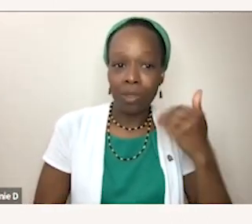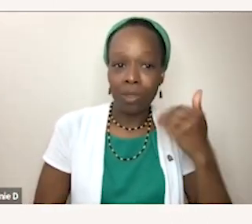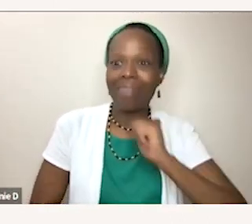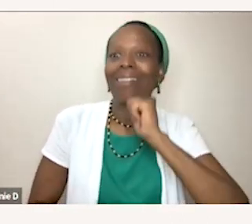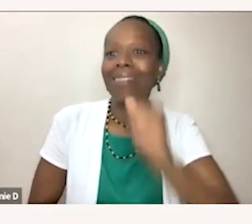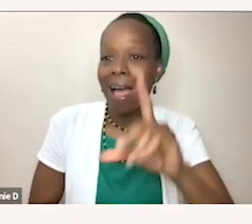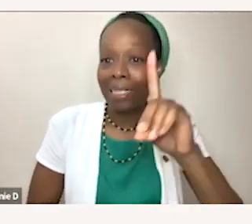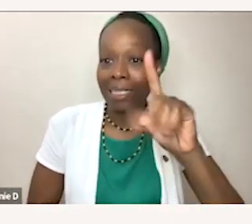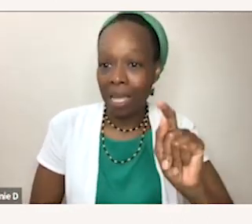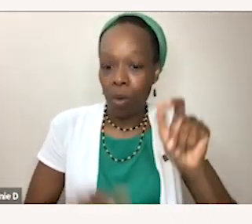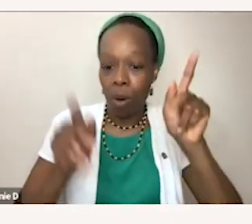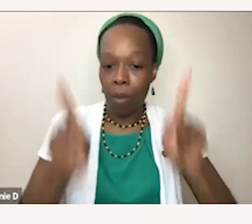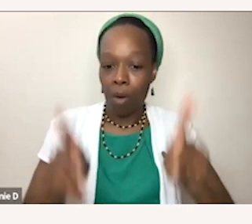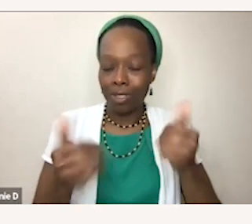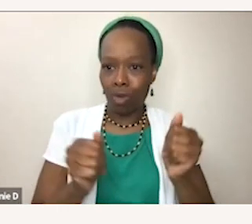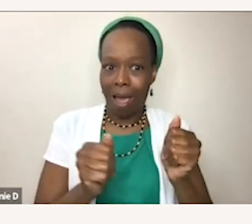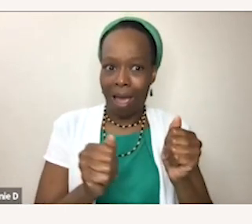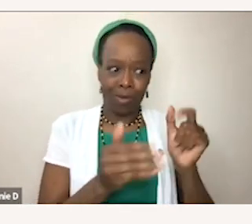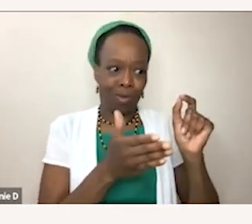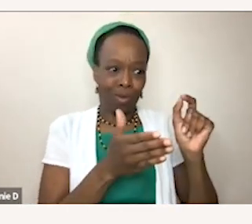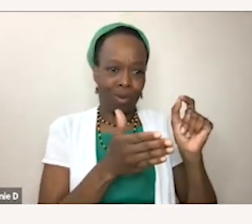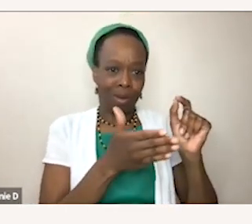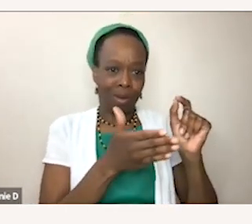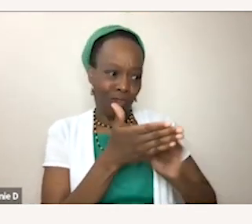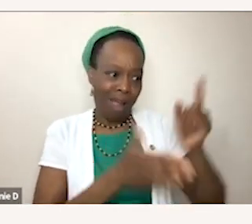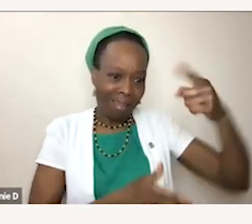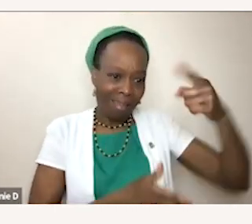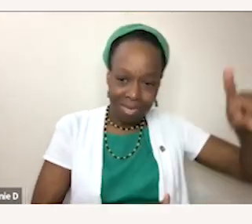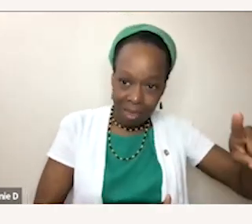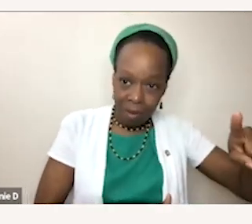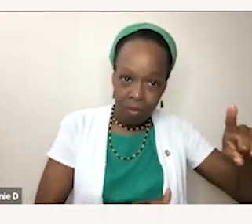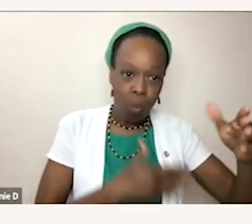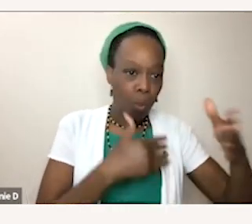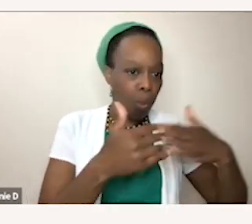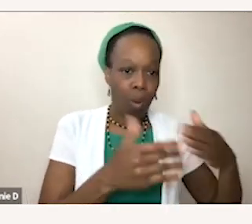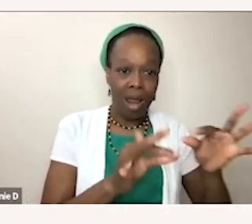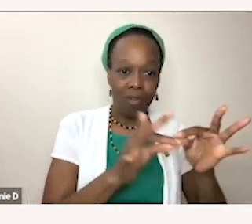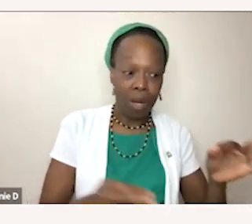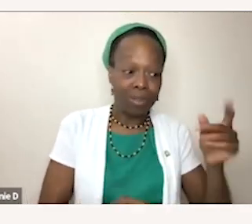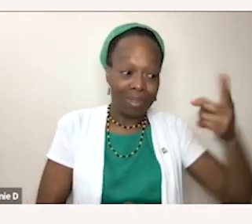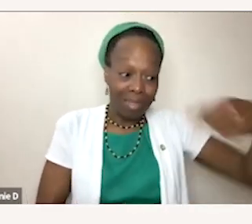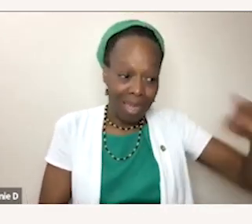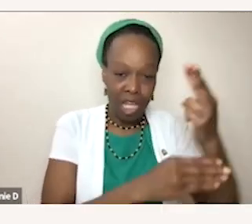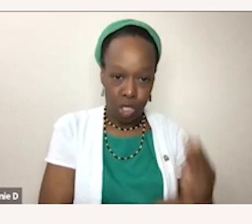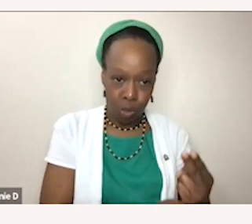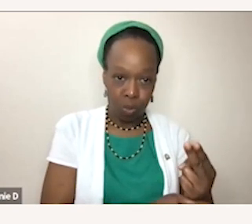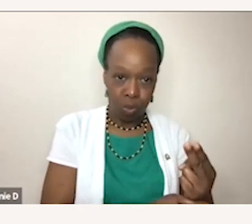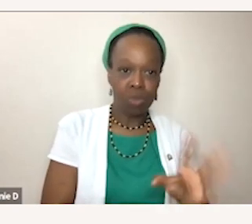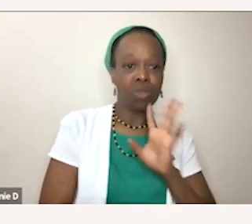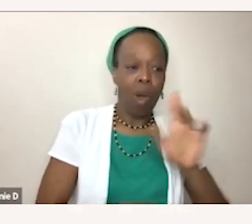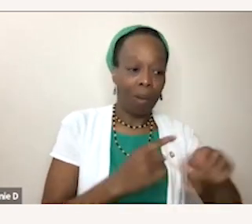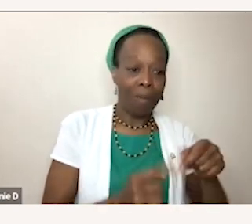else on the language that they're using in reference to themselves.